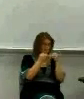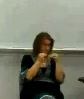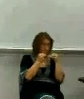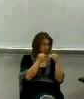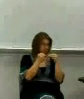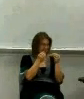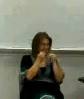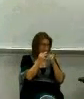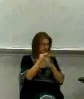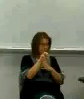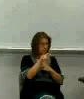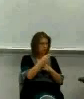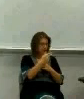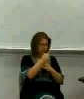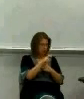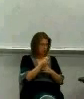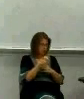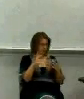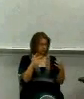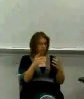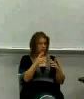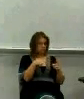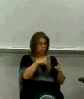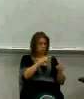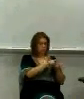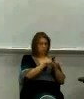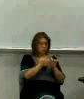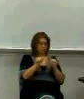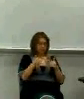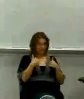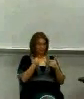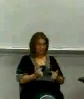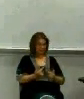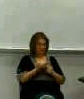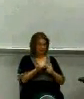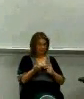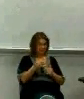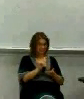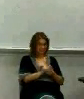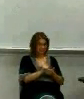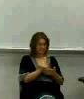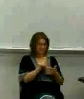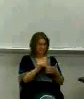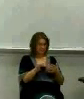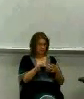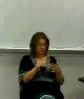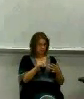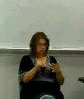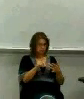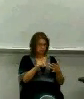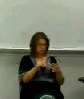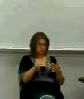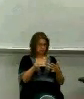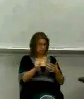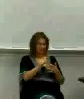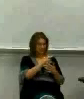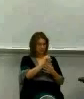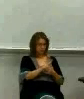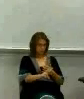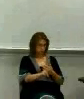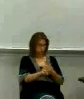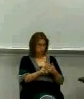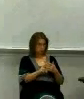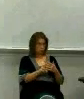methane. Now, we also can have organisms that take carbon